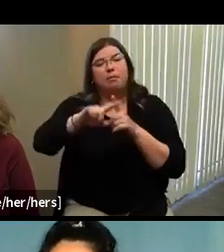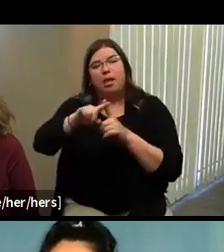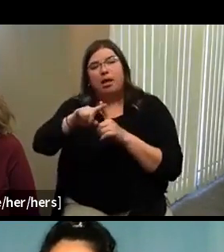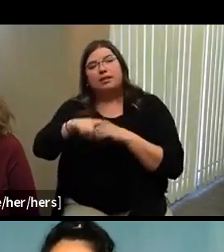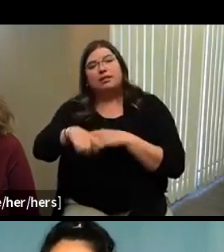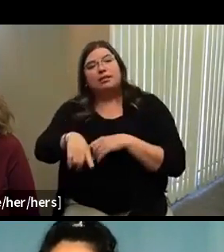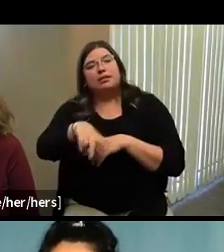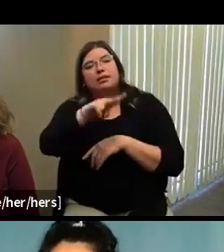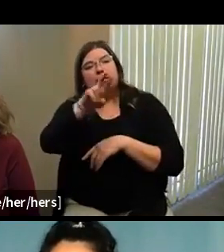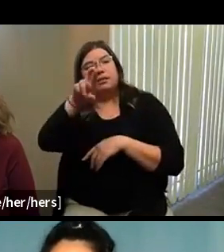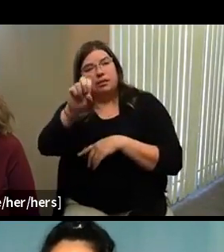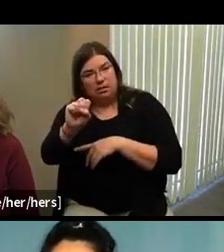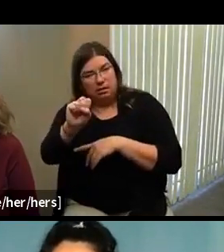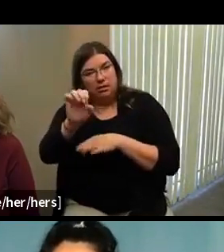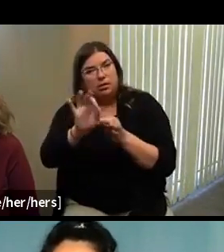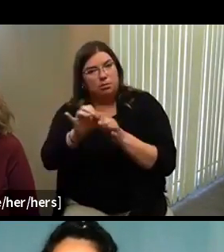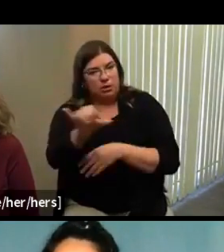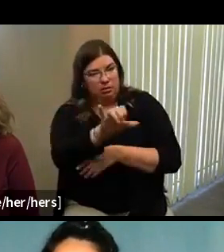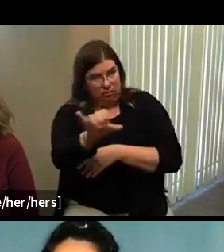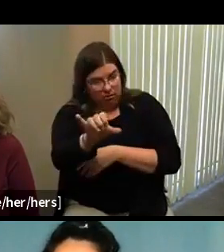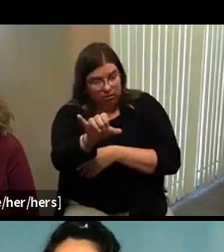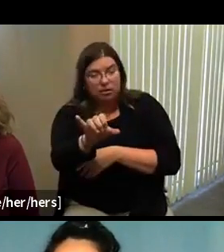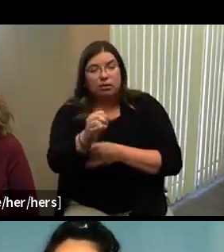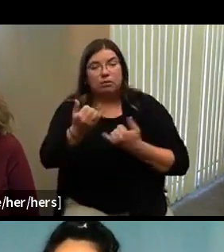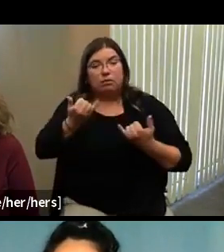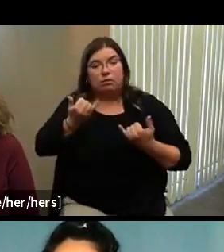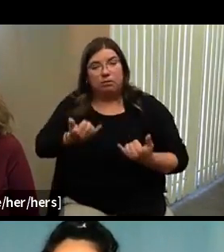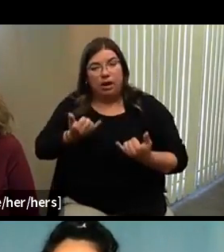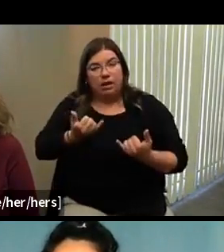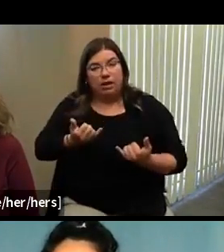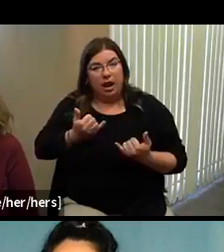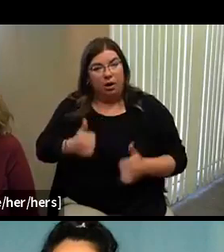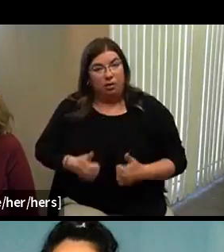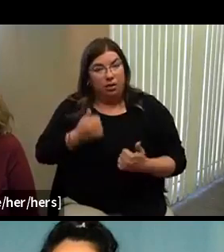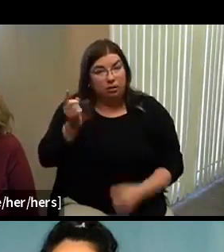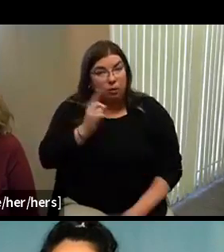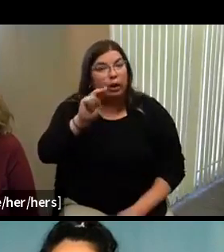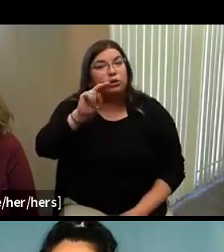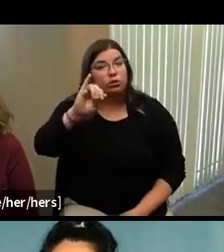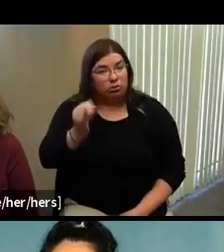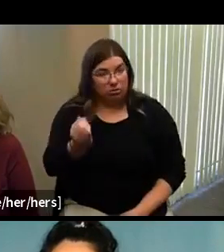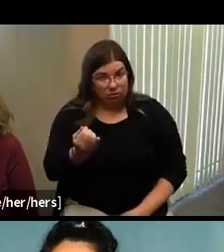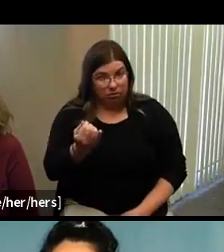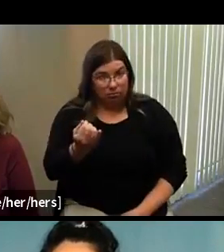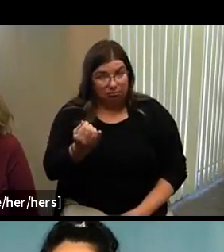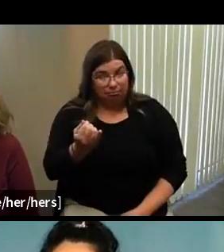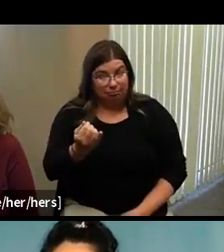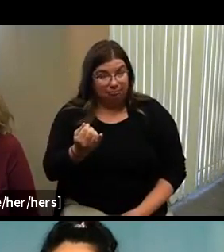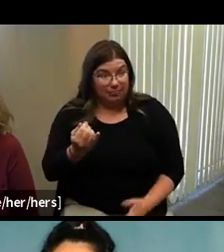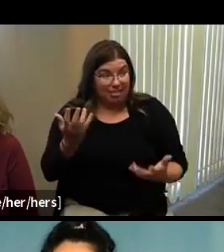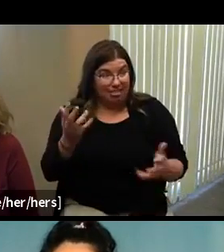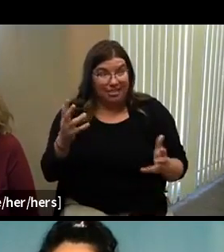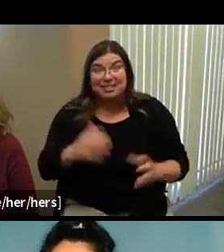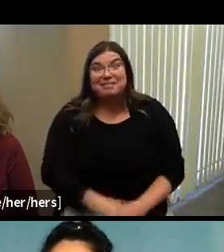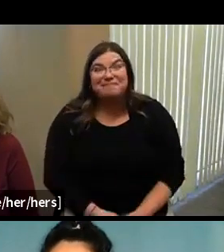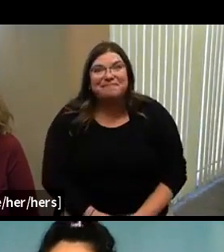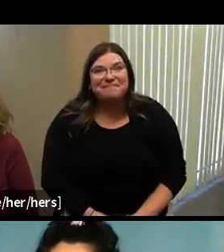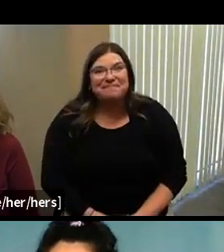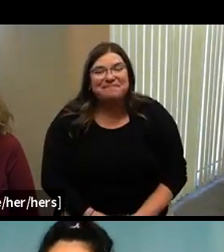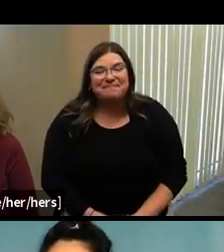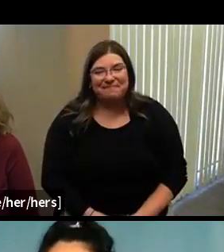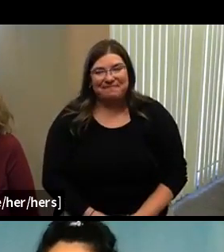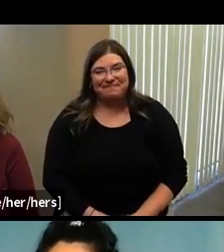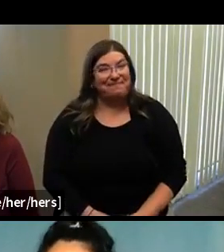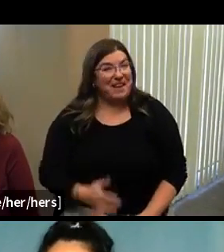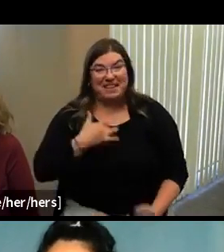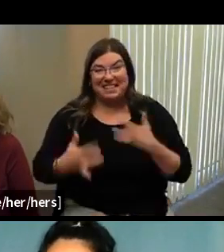service interpreting as well. Right now, I am living in New Jersey, and that's pretty much it. Perfect, thank you. I'm excited